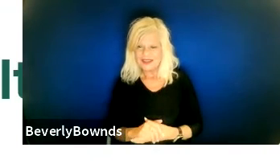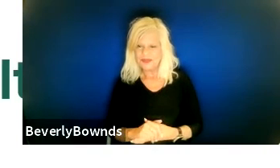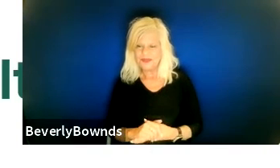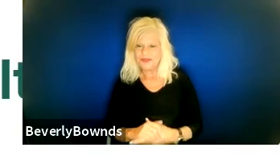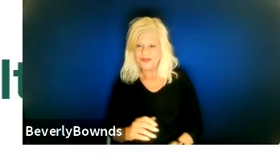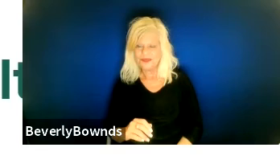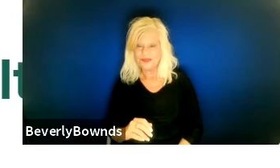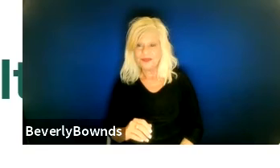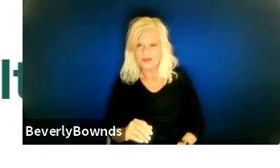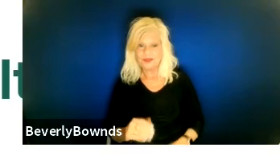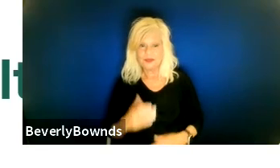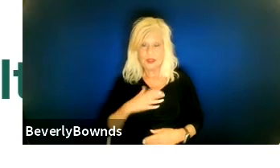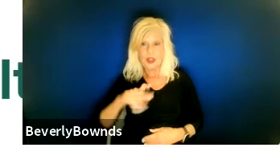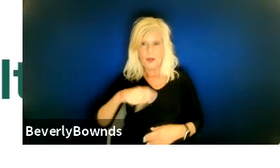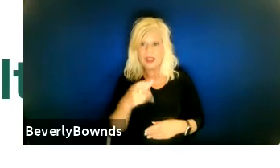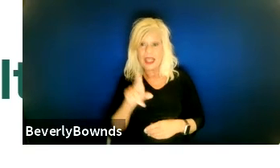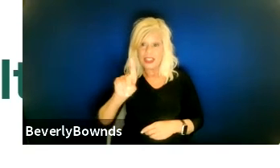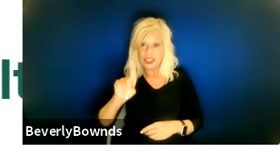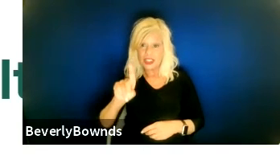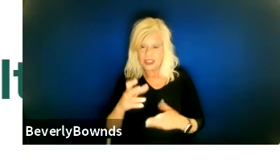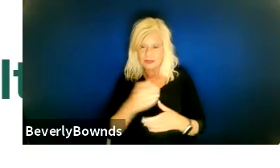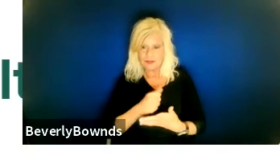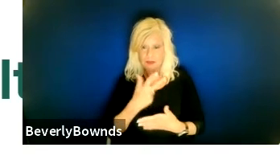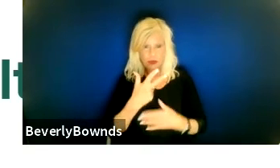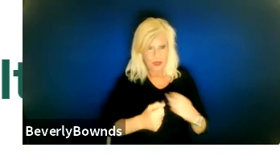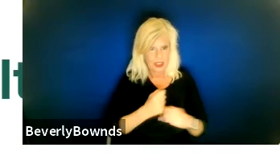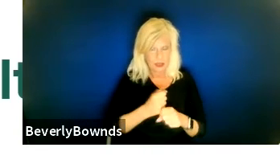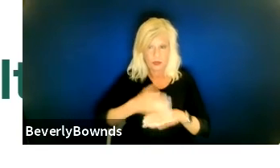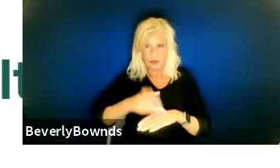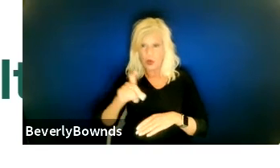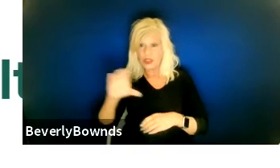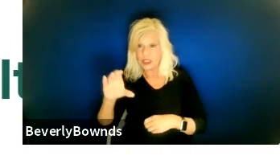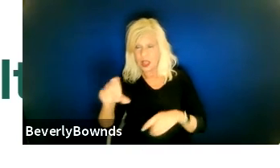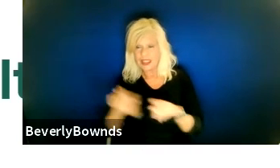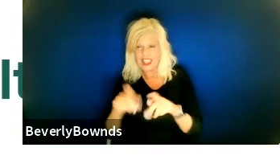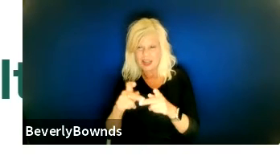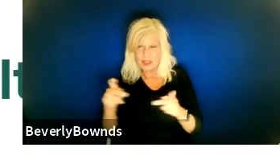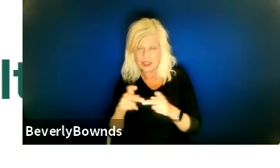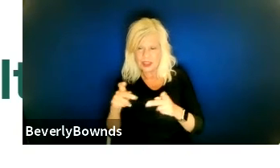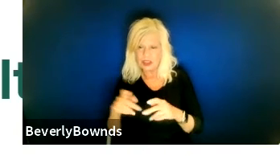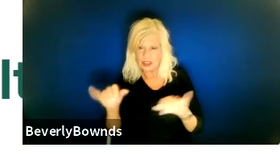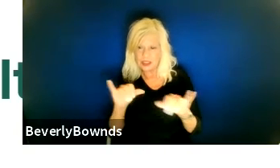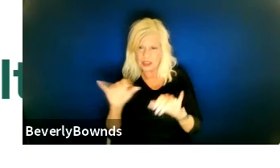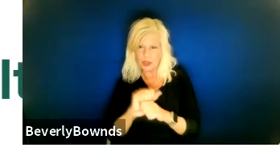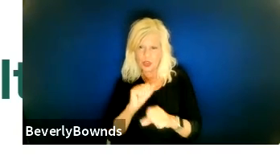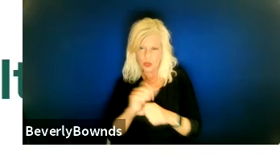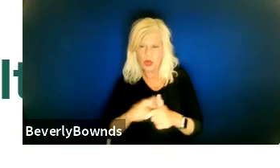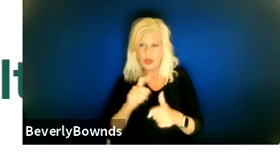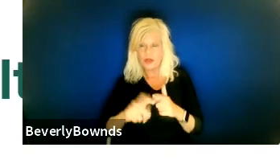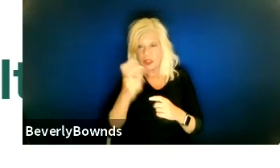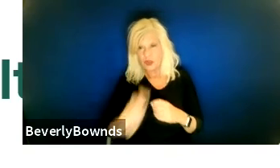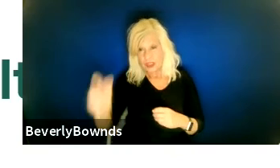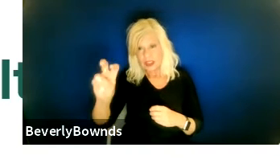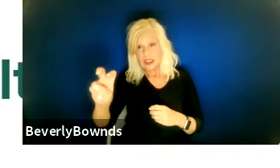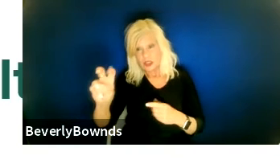And so I finished my PhD in 3 years, did a postdoc in the same position doing similar work. And then I transitioned